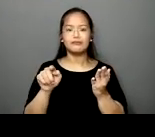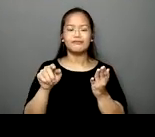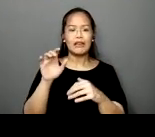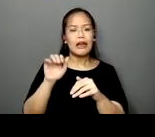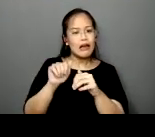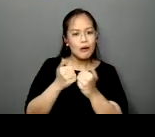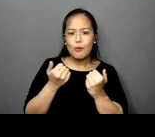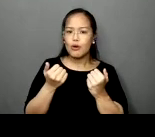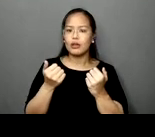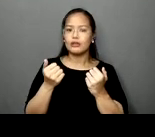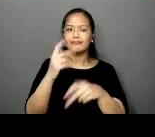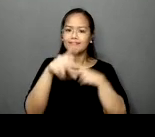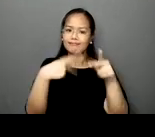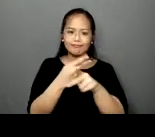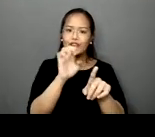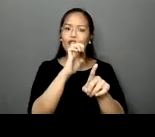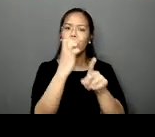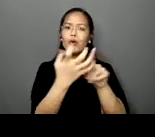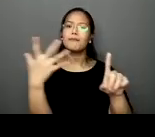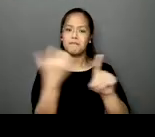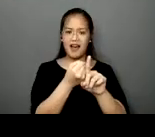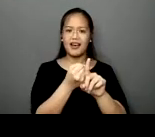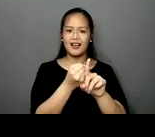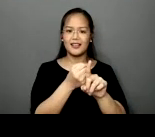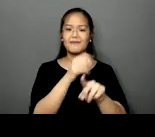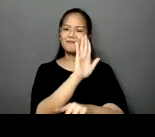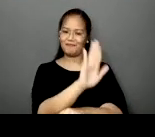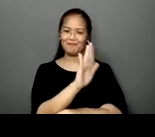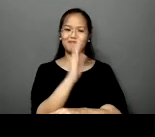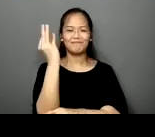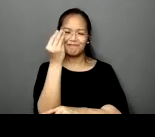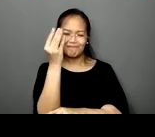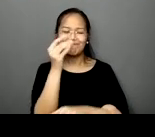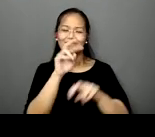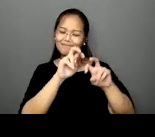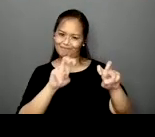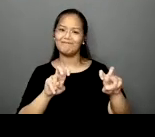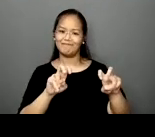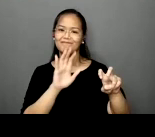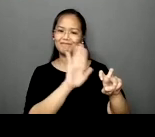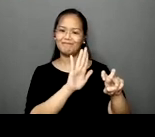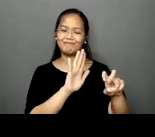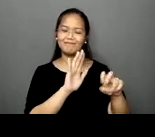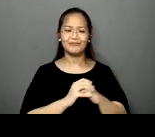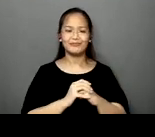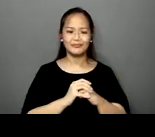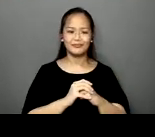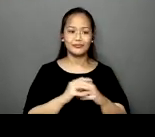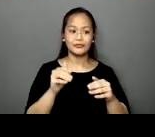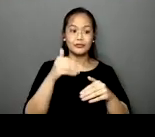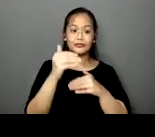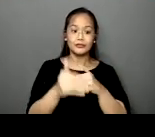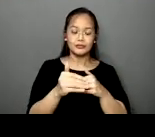what kind of environmental impact they have. Now, there's a lot of information to glean from what